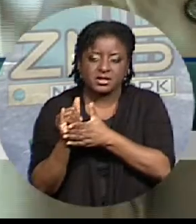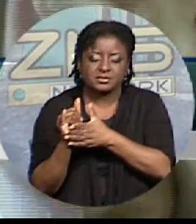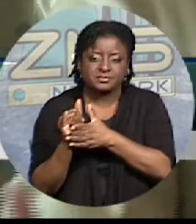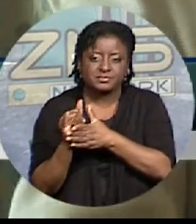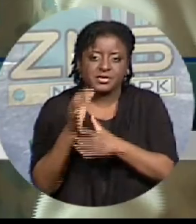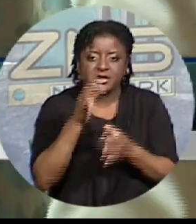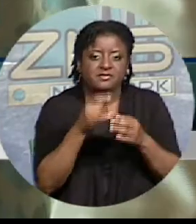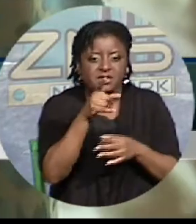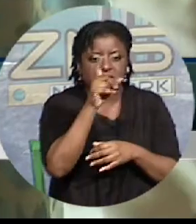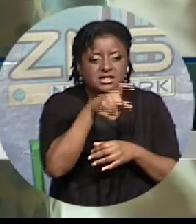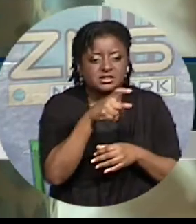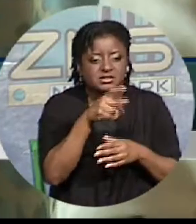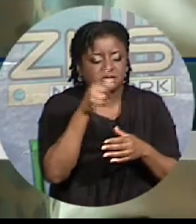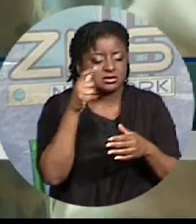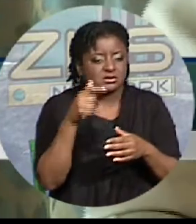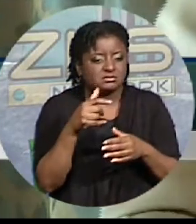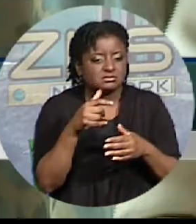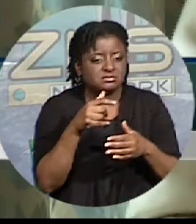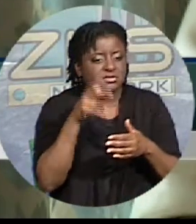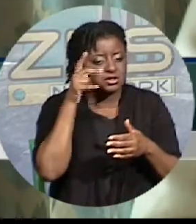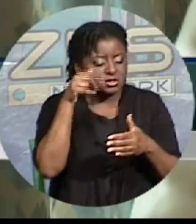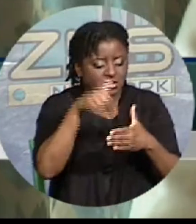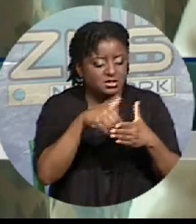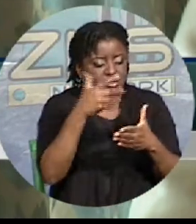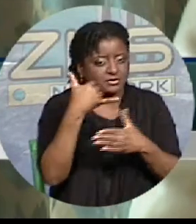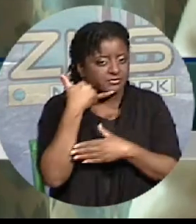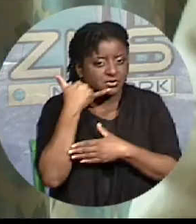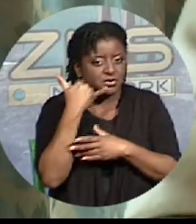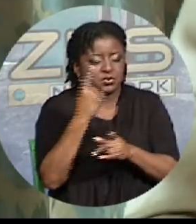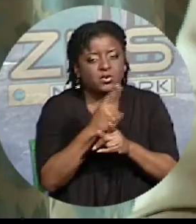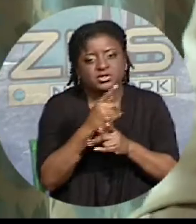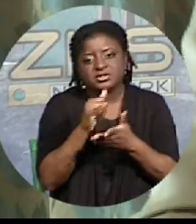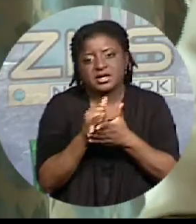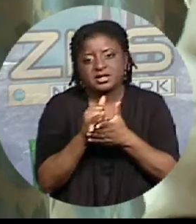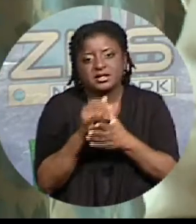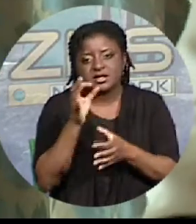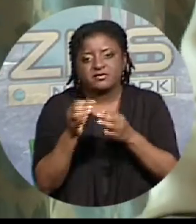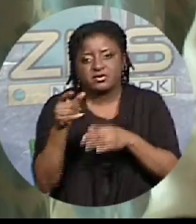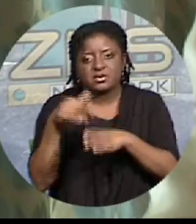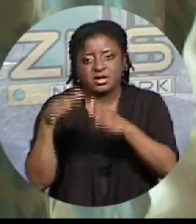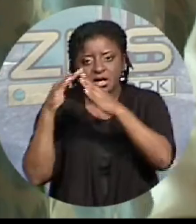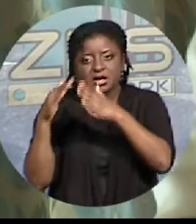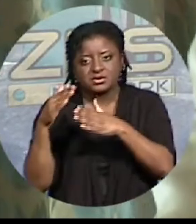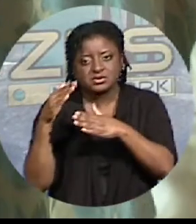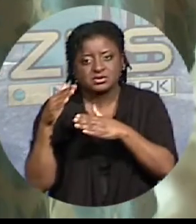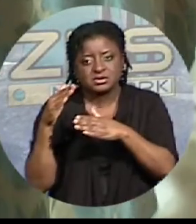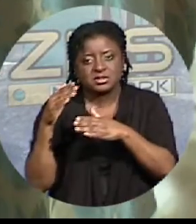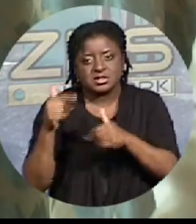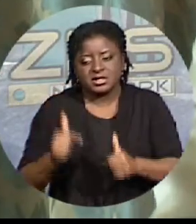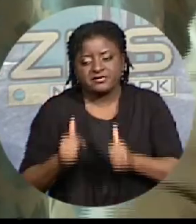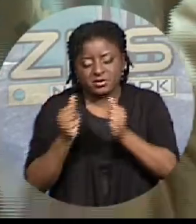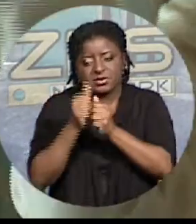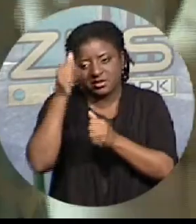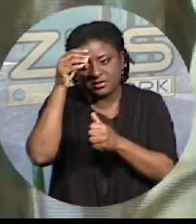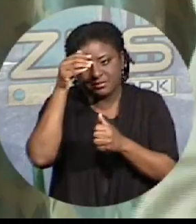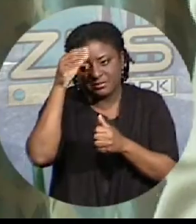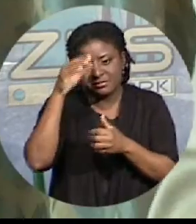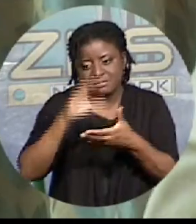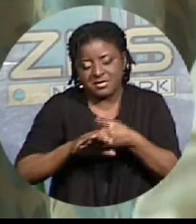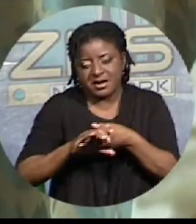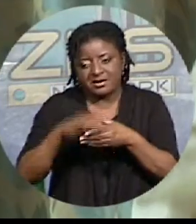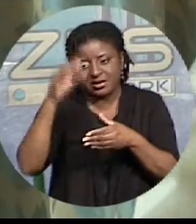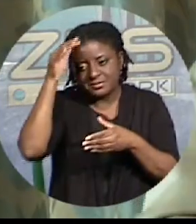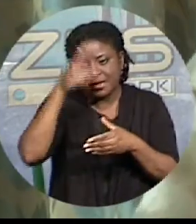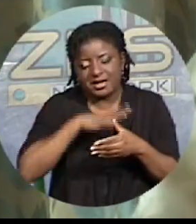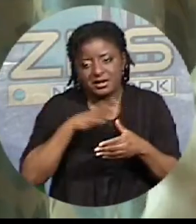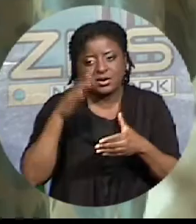If he got to check your phone, watch that. If you're in a house living with a married man or married woman, and by that car pull up, you got to